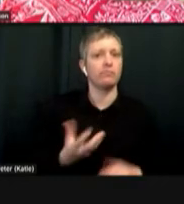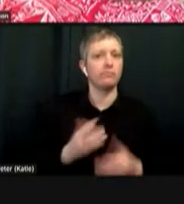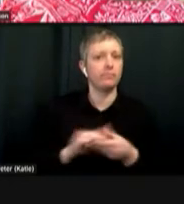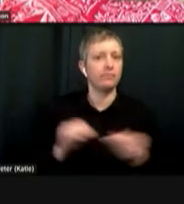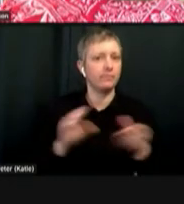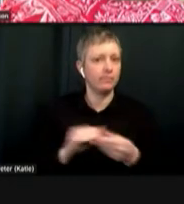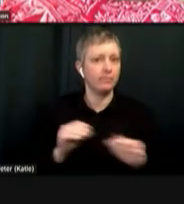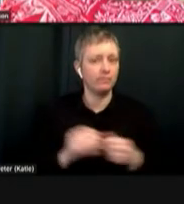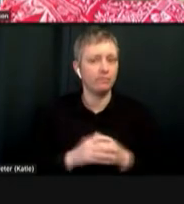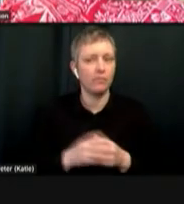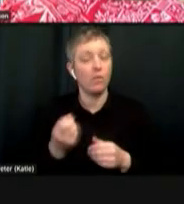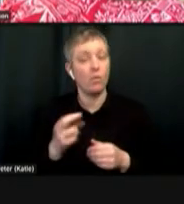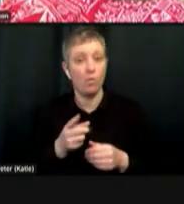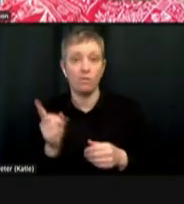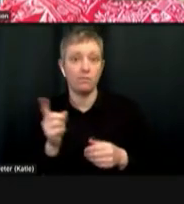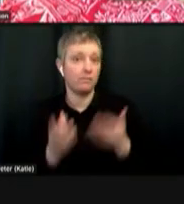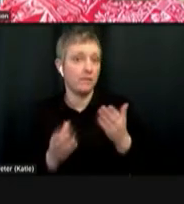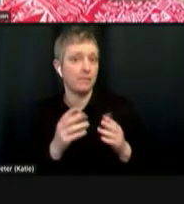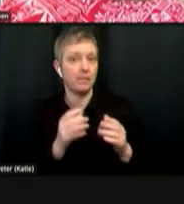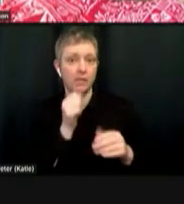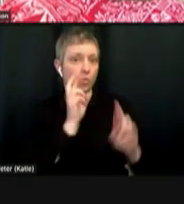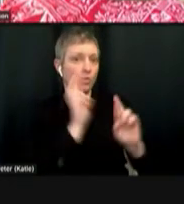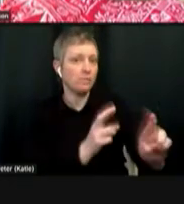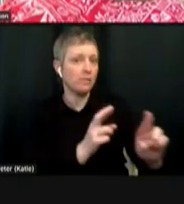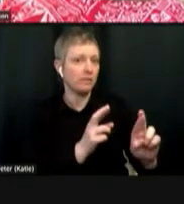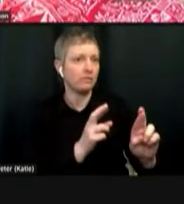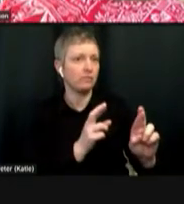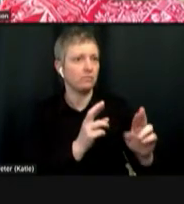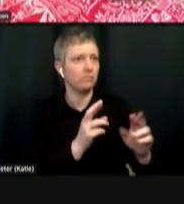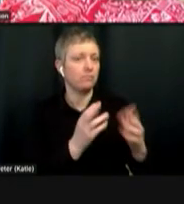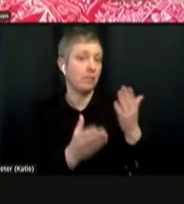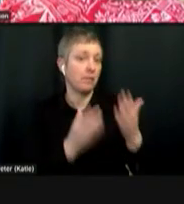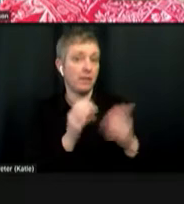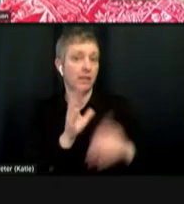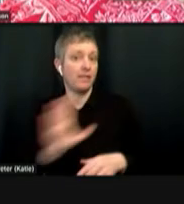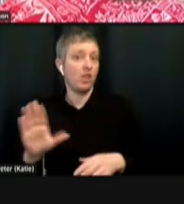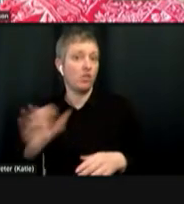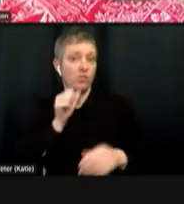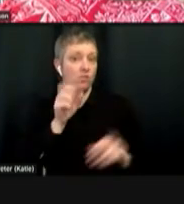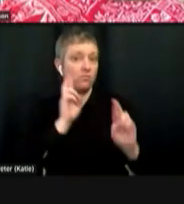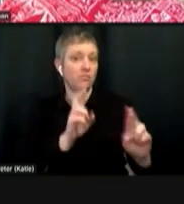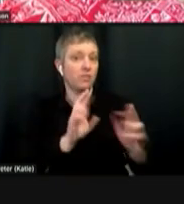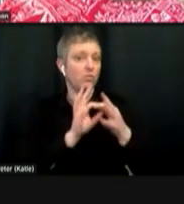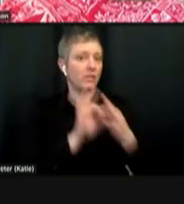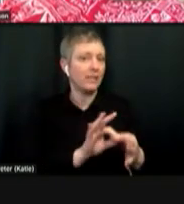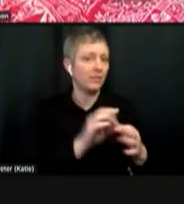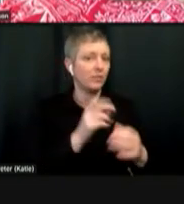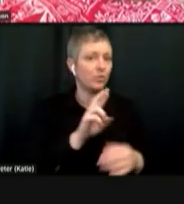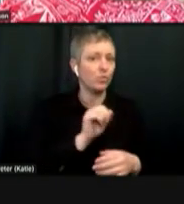and it's disrespectful by race or by gender identity. You know, think of procedural justice